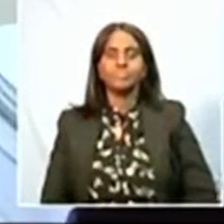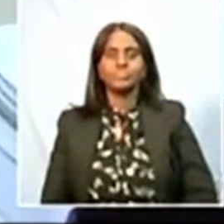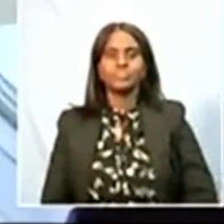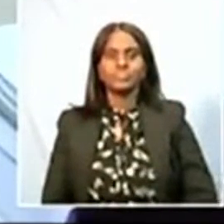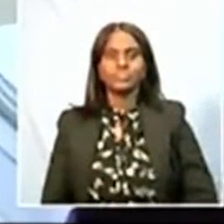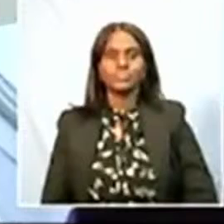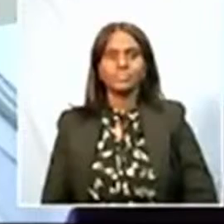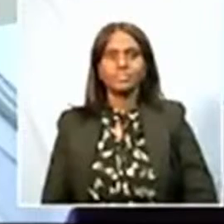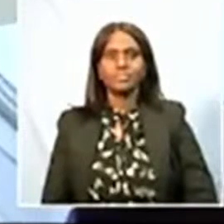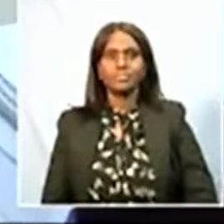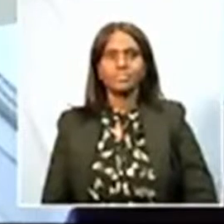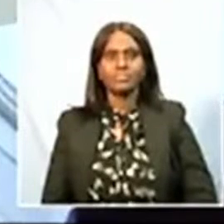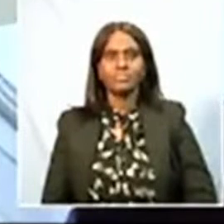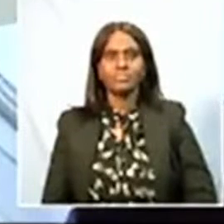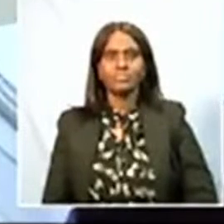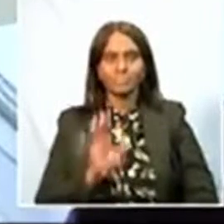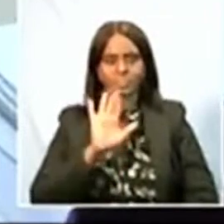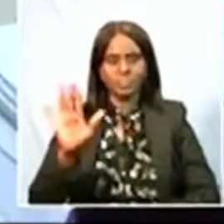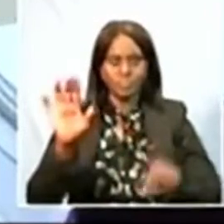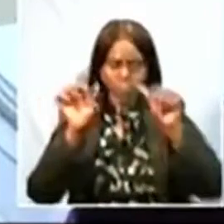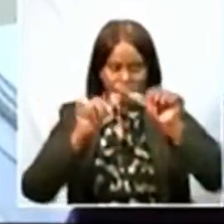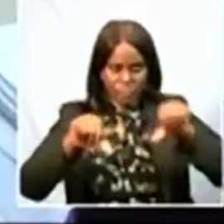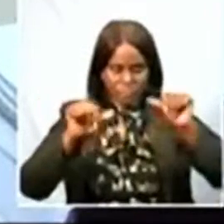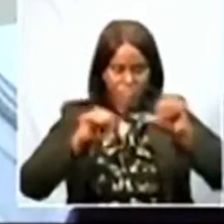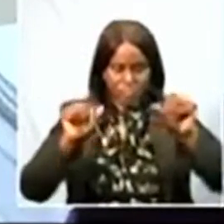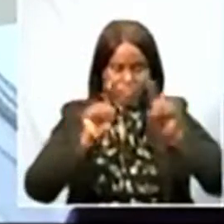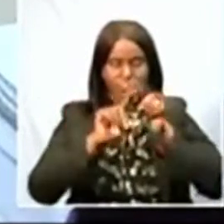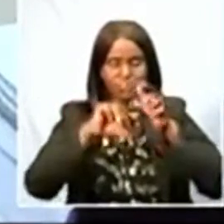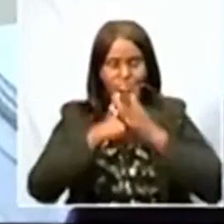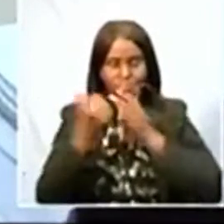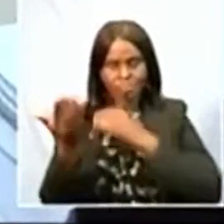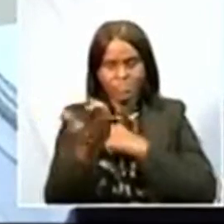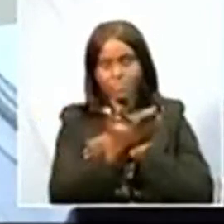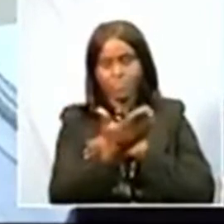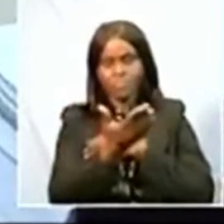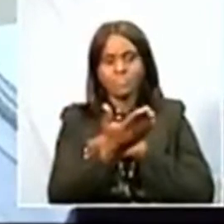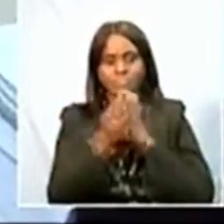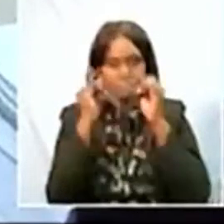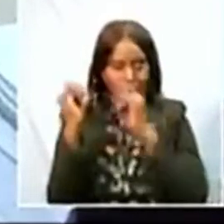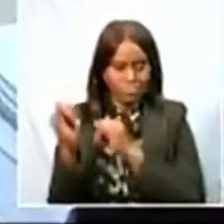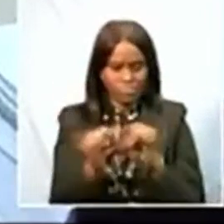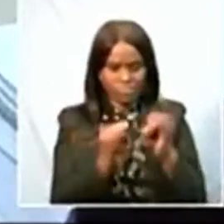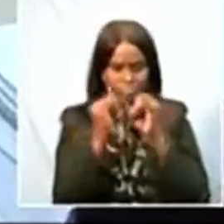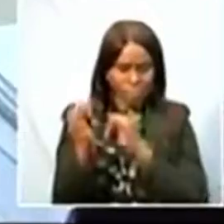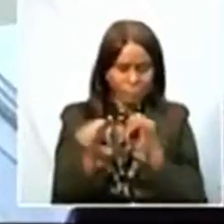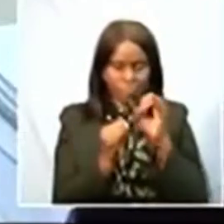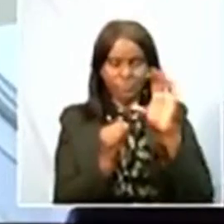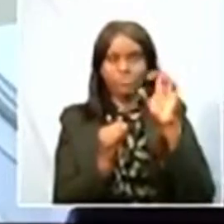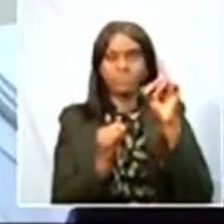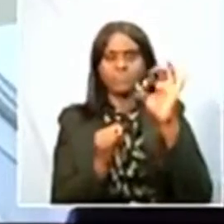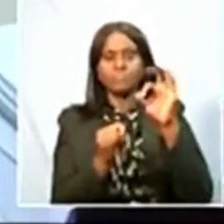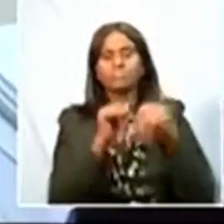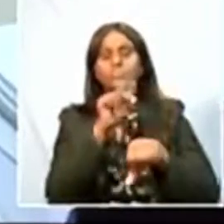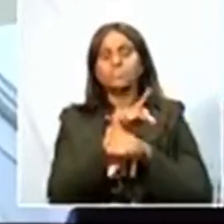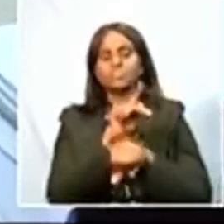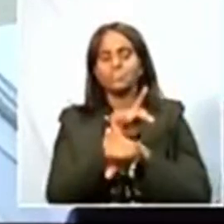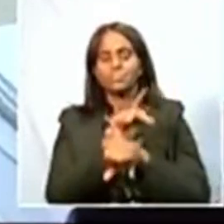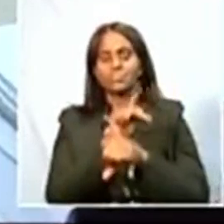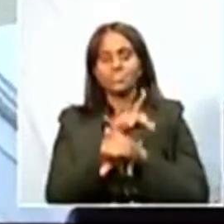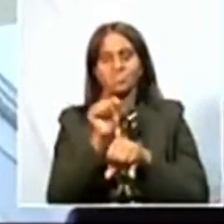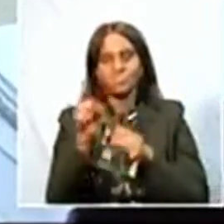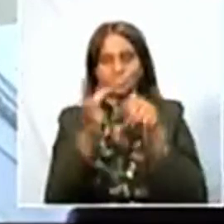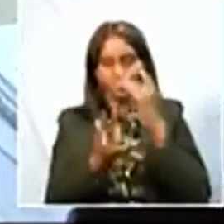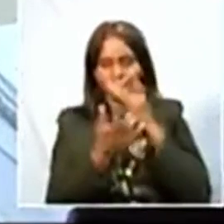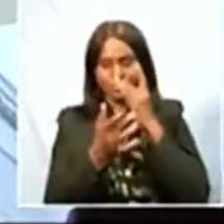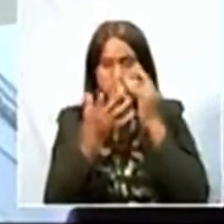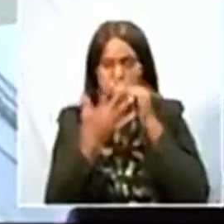So your assessment is how you implement CDF projects. Those